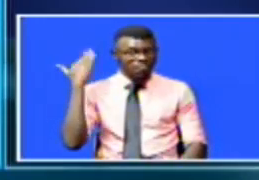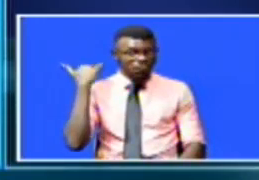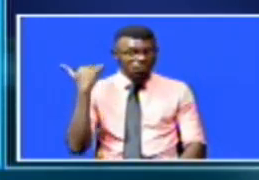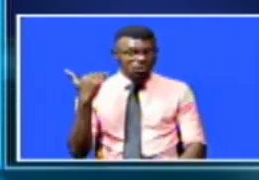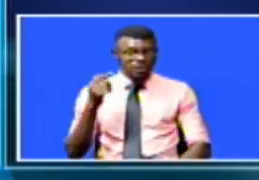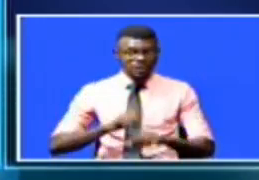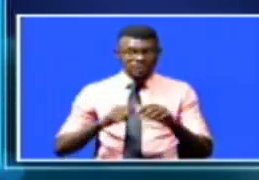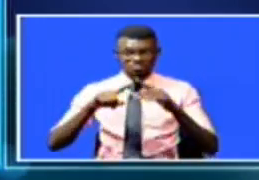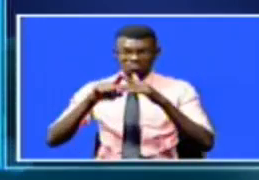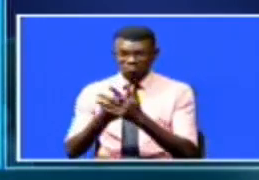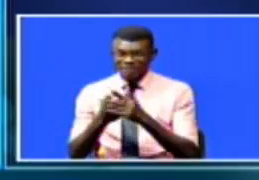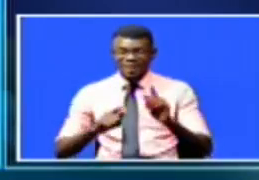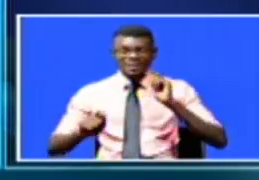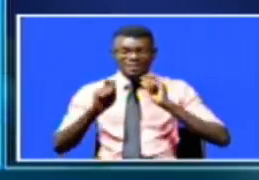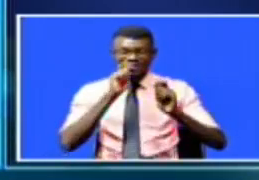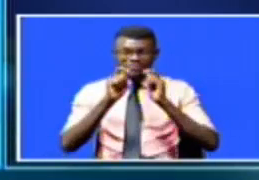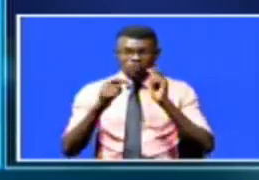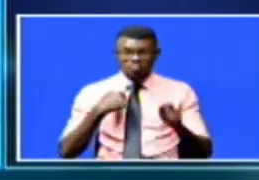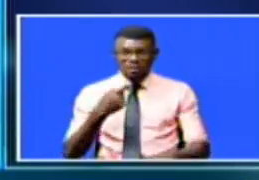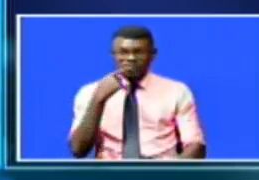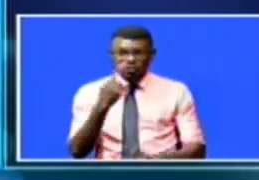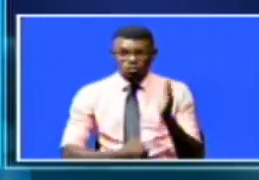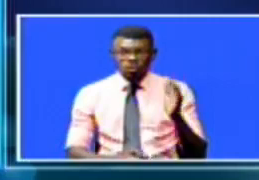in the beginning of this interview, I said